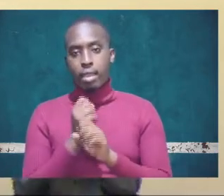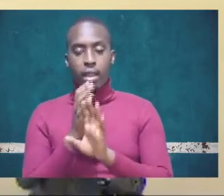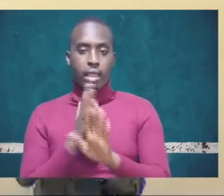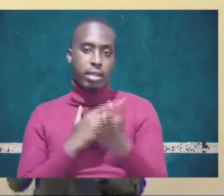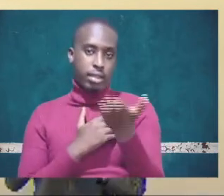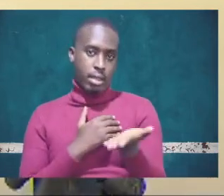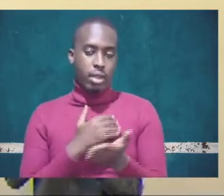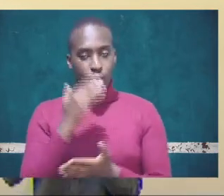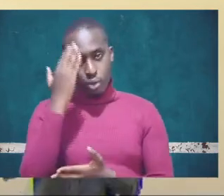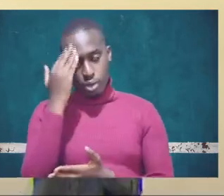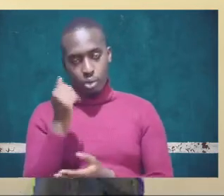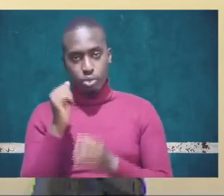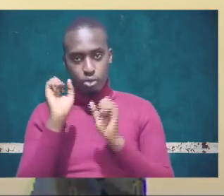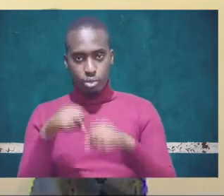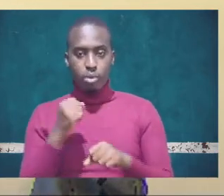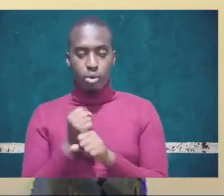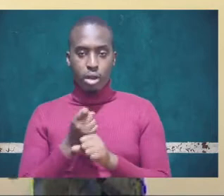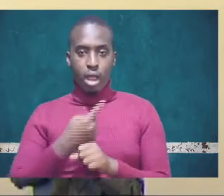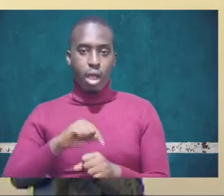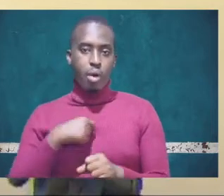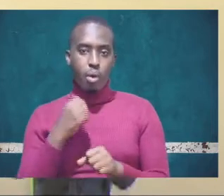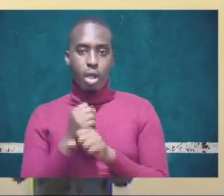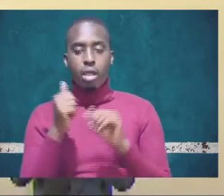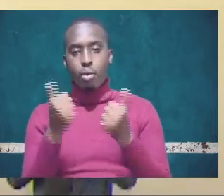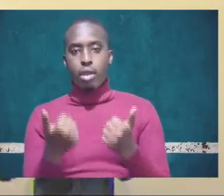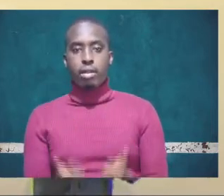that we can do our work very well.